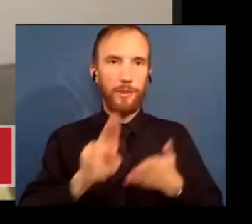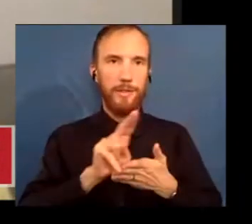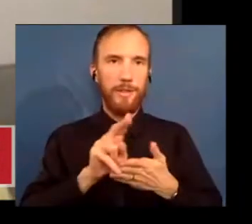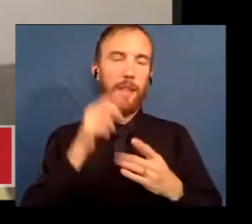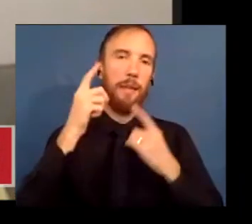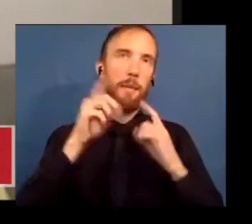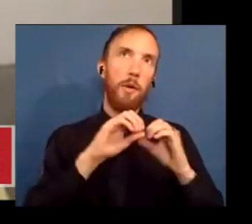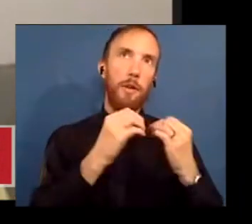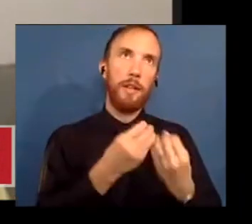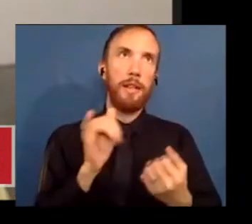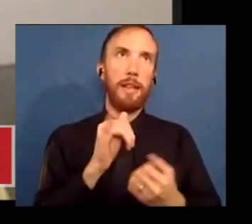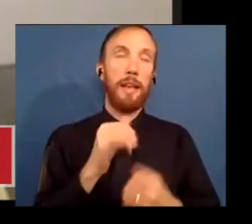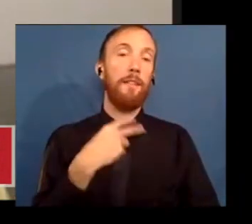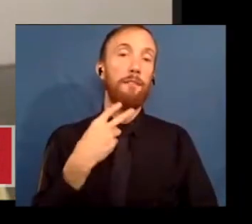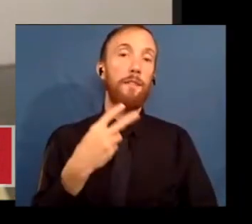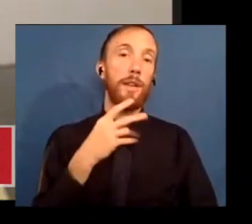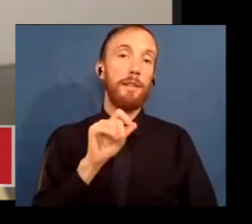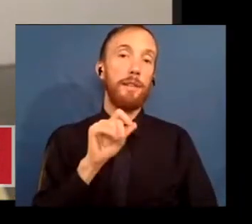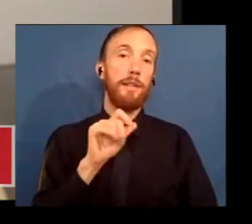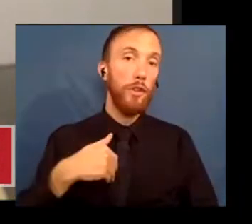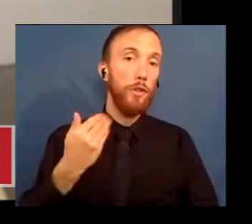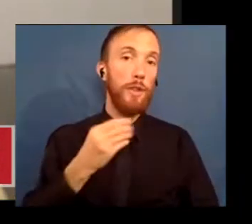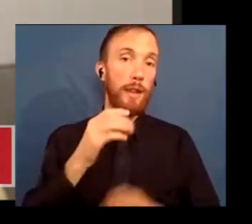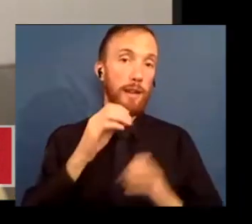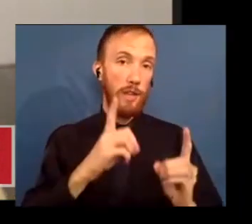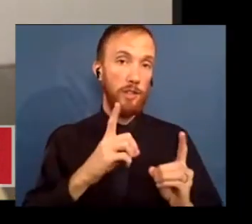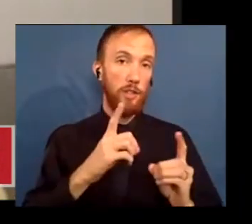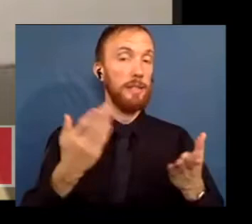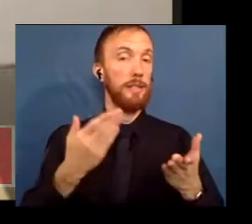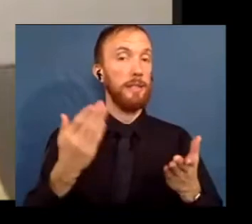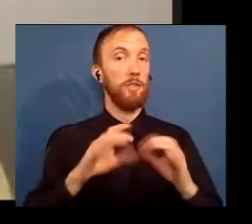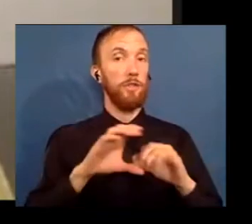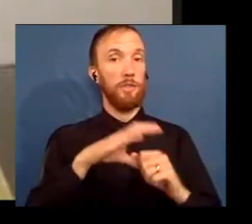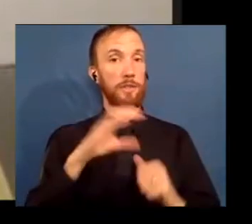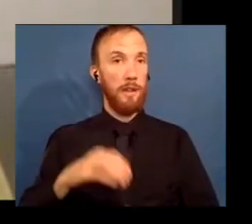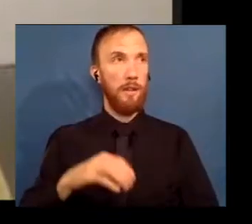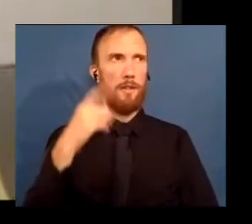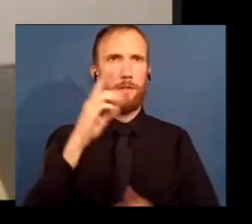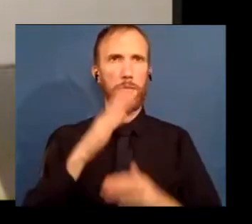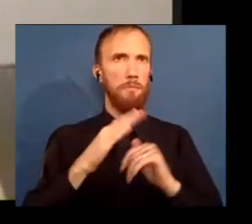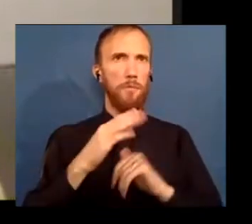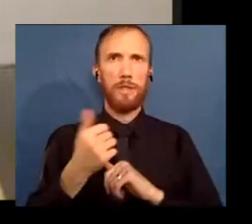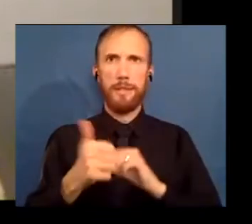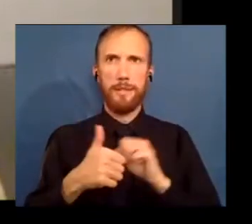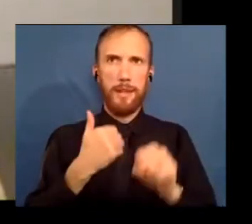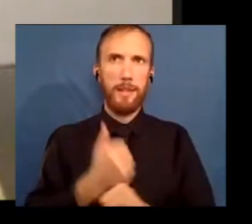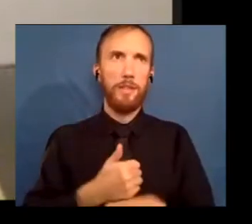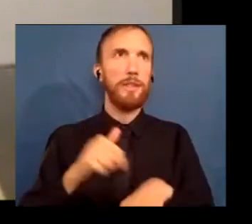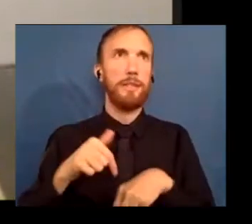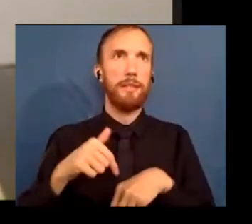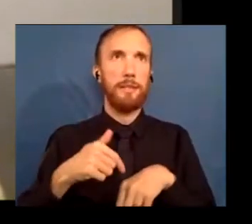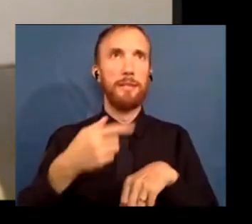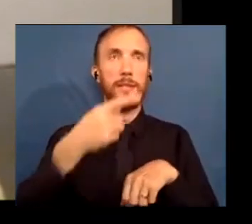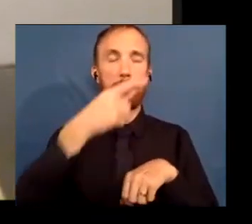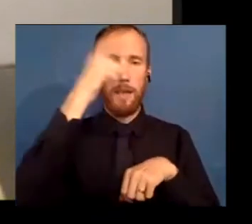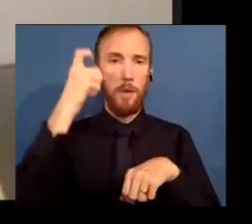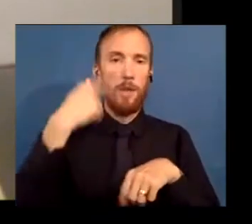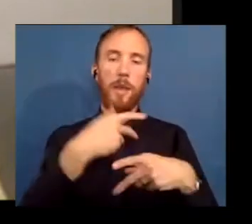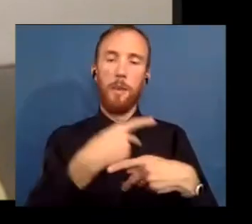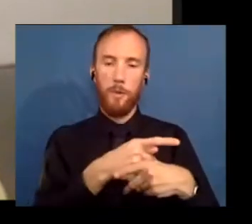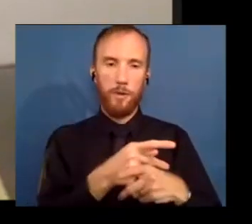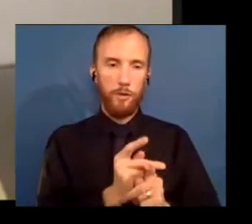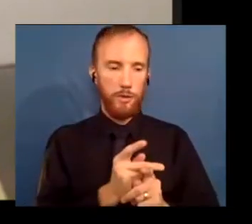like Voices of Youth in Education here in Chicago that for over a decade and this summer have been producing these research